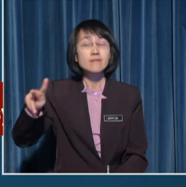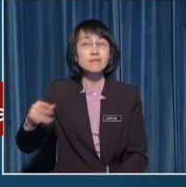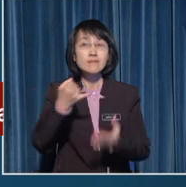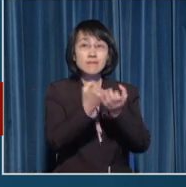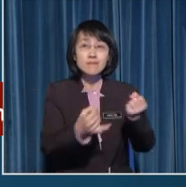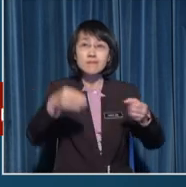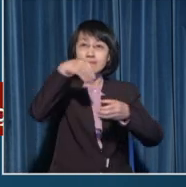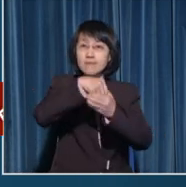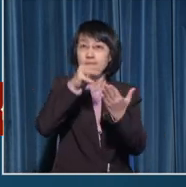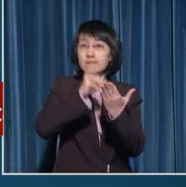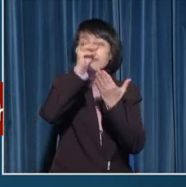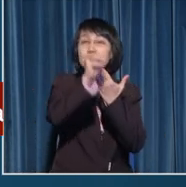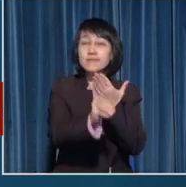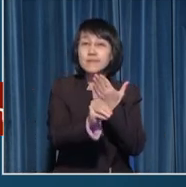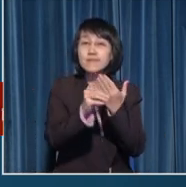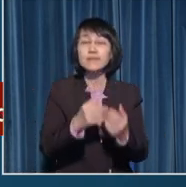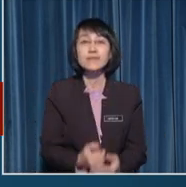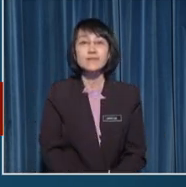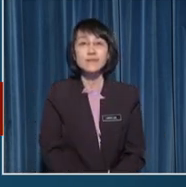pupils born in March.